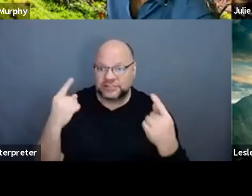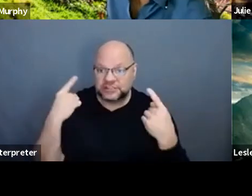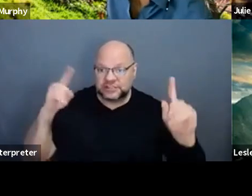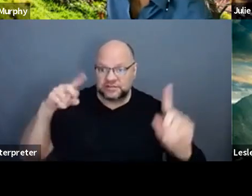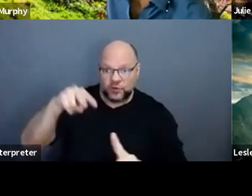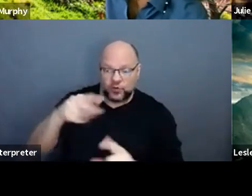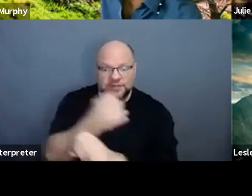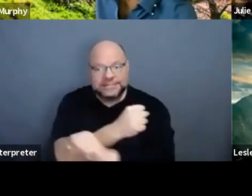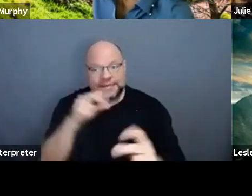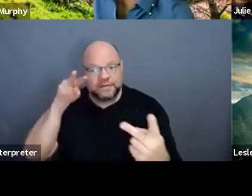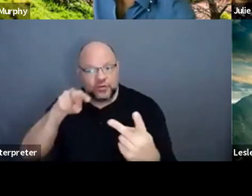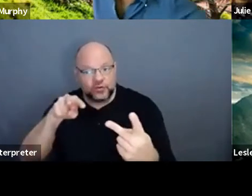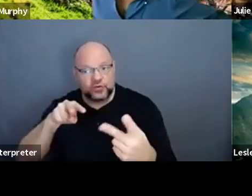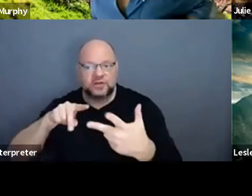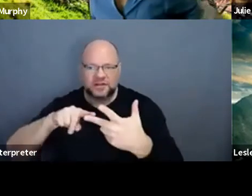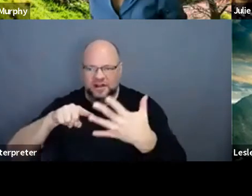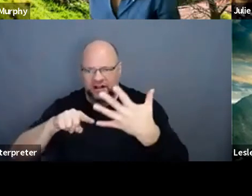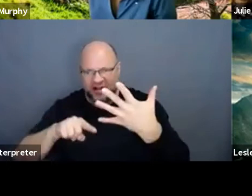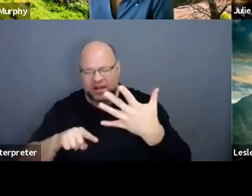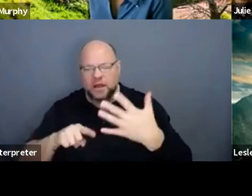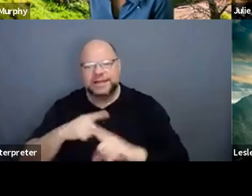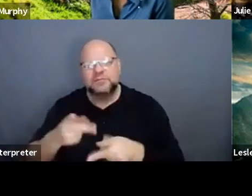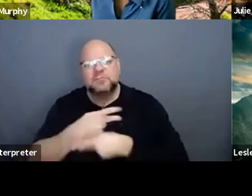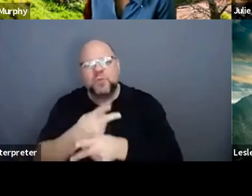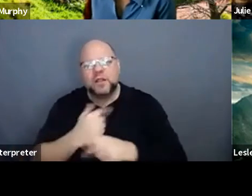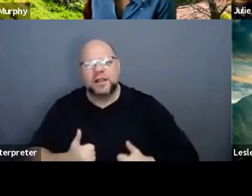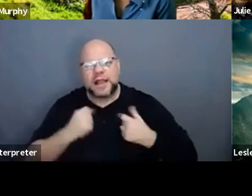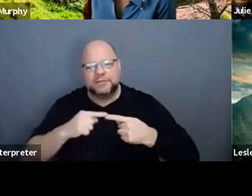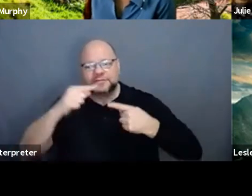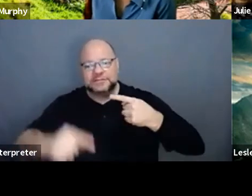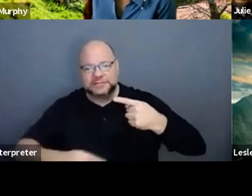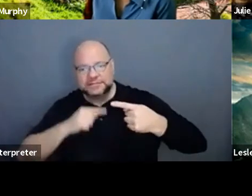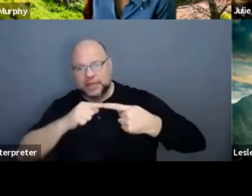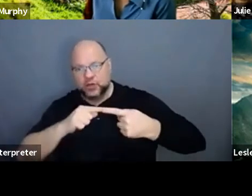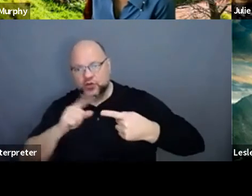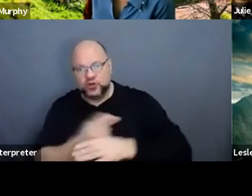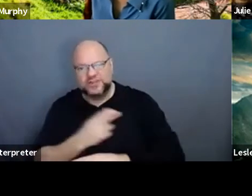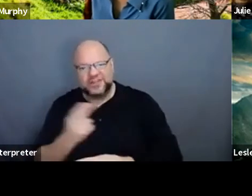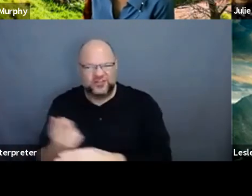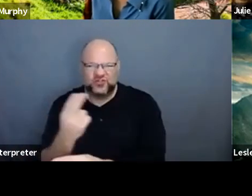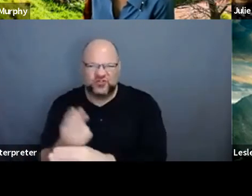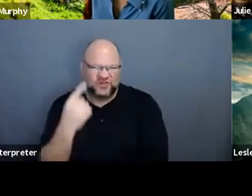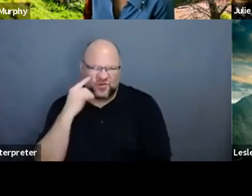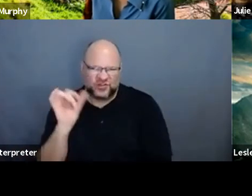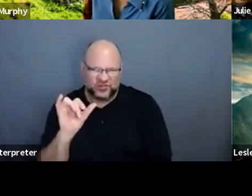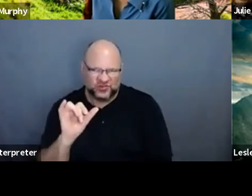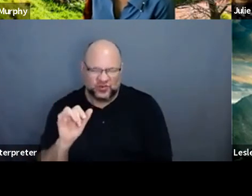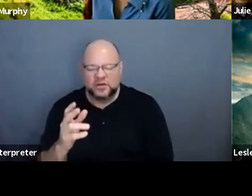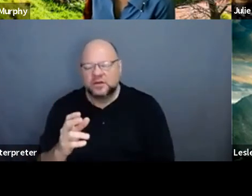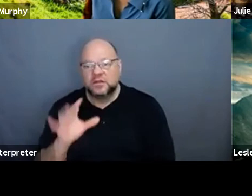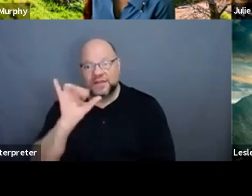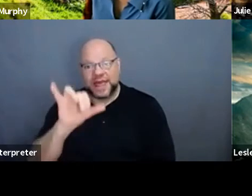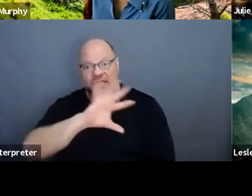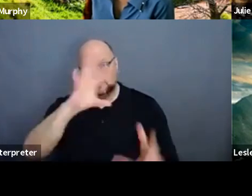a safety standpoint, but also looking at product lifecycle use and utility as well. And I think that that